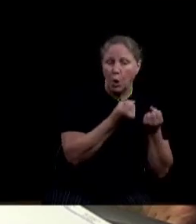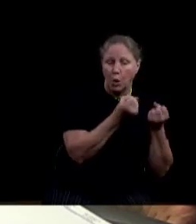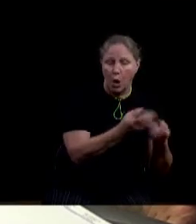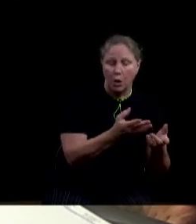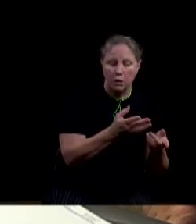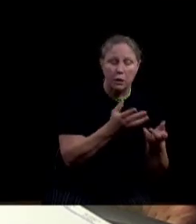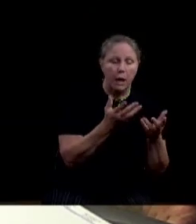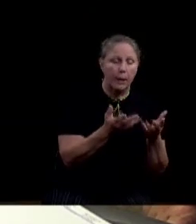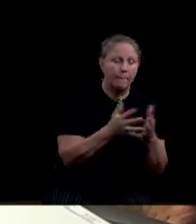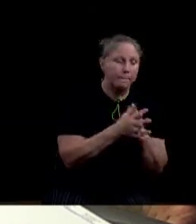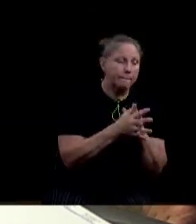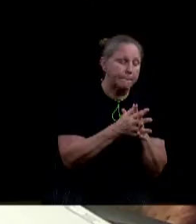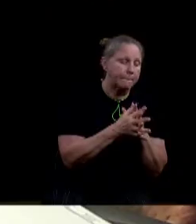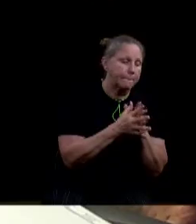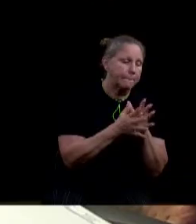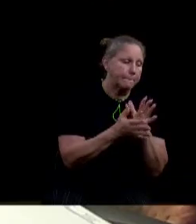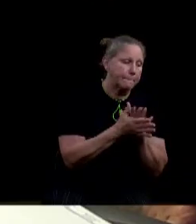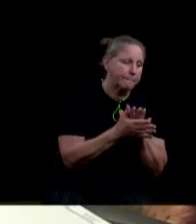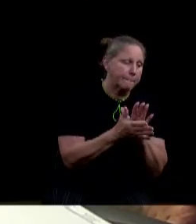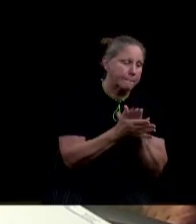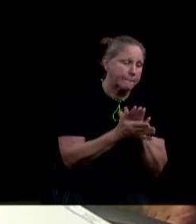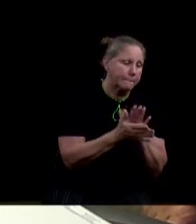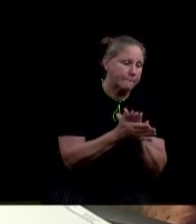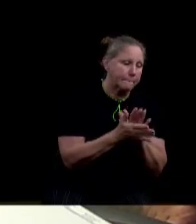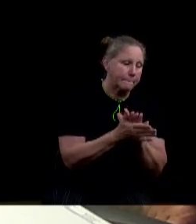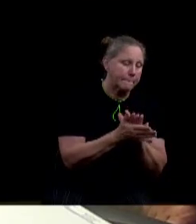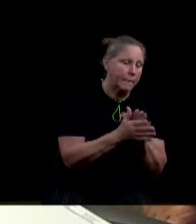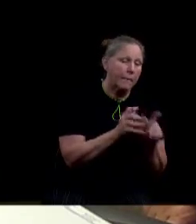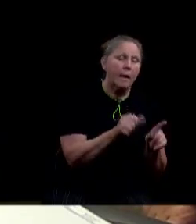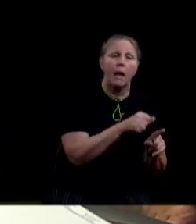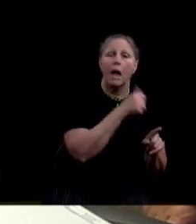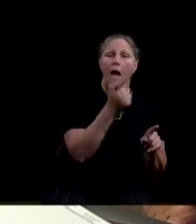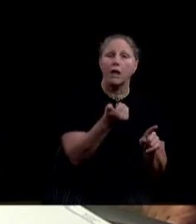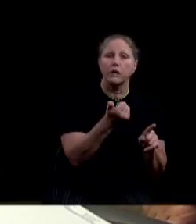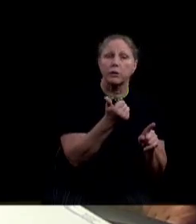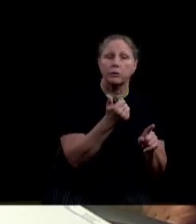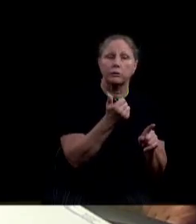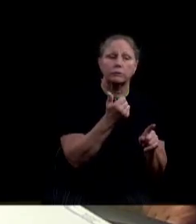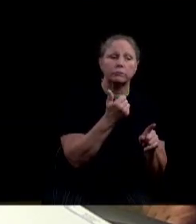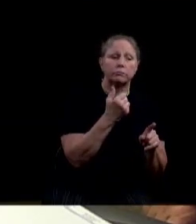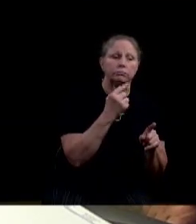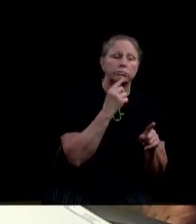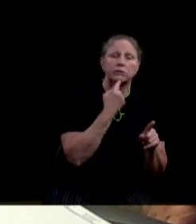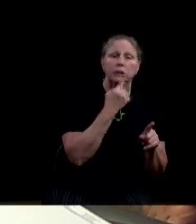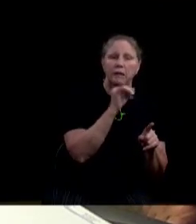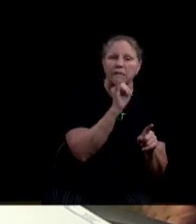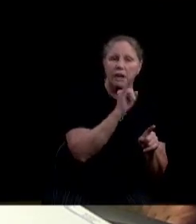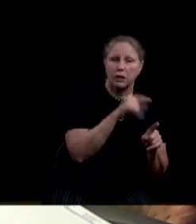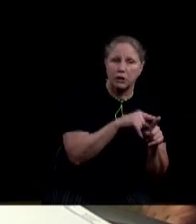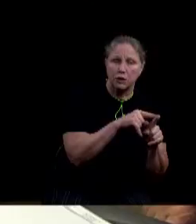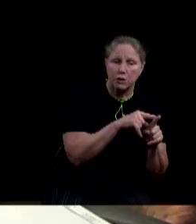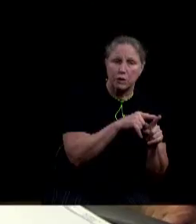serious disease, a serious infection because of other comorbidities.